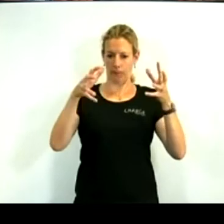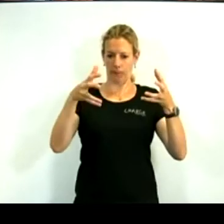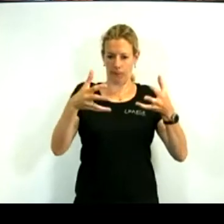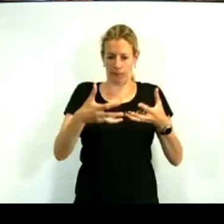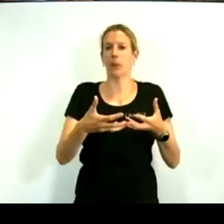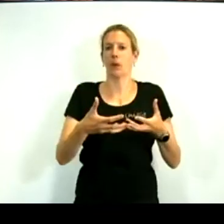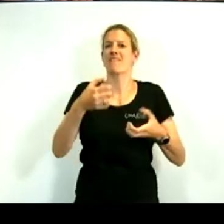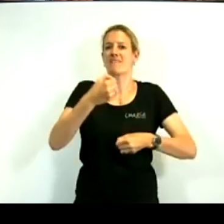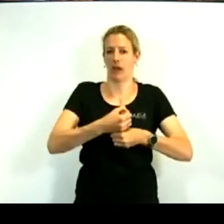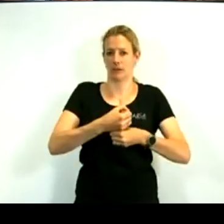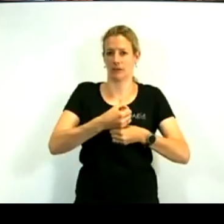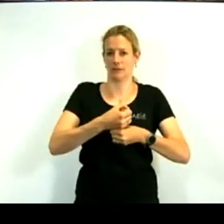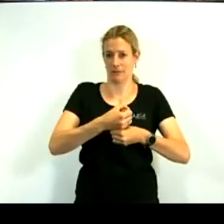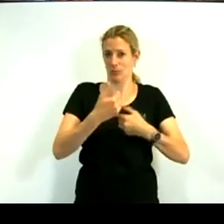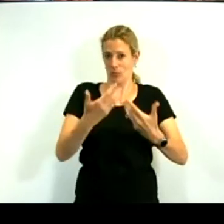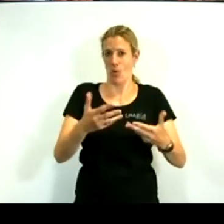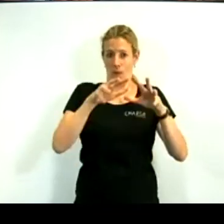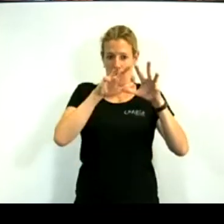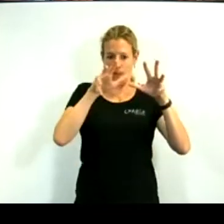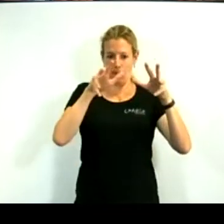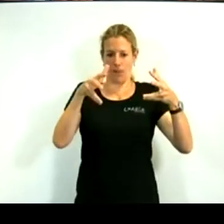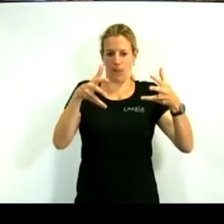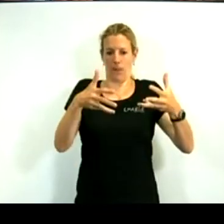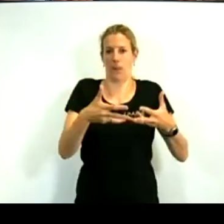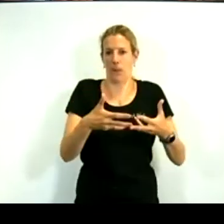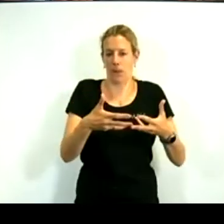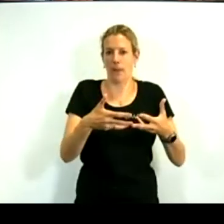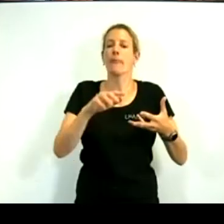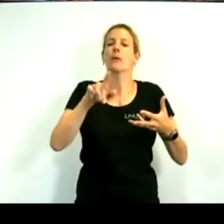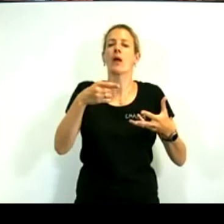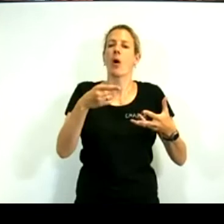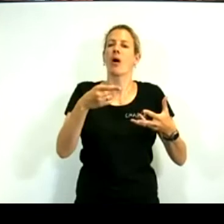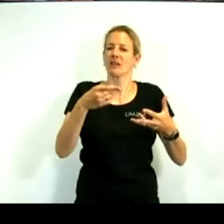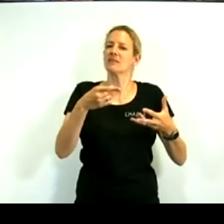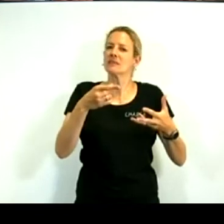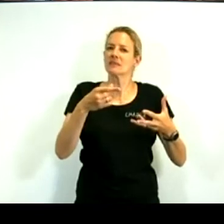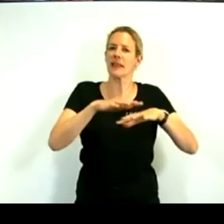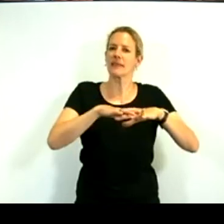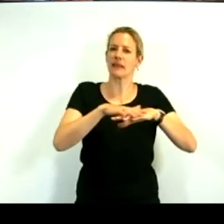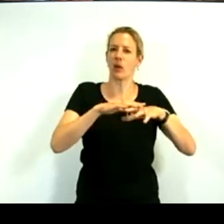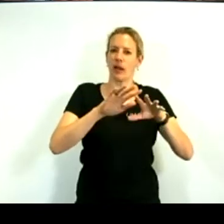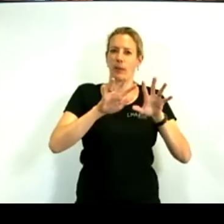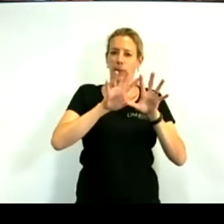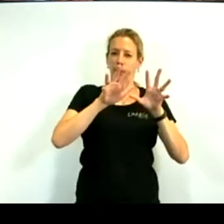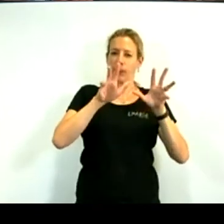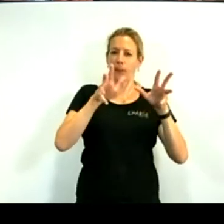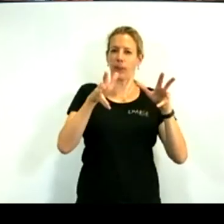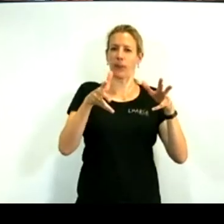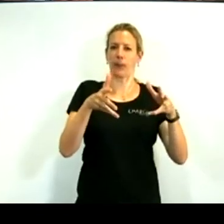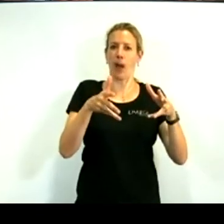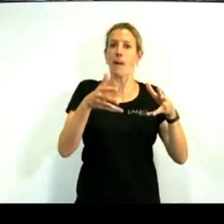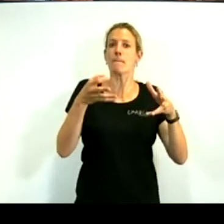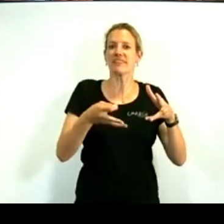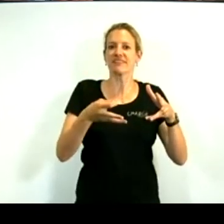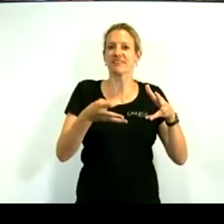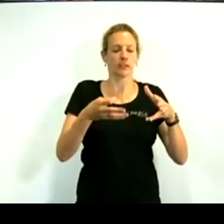develops, the retina develops down. If something is going to interrupt that, it will probably,